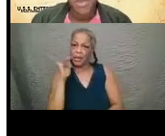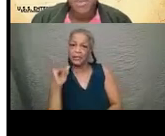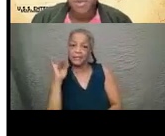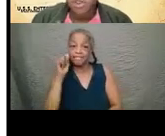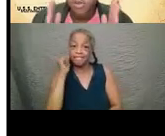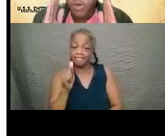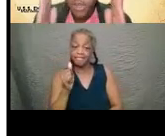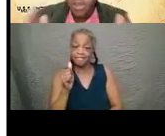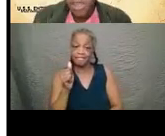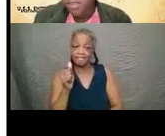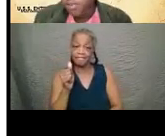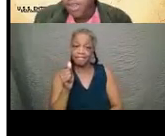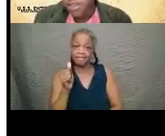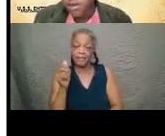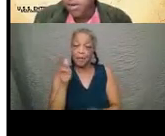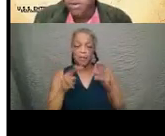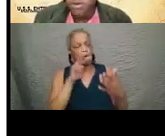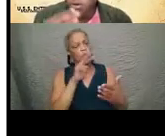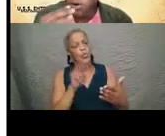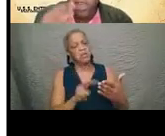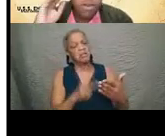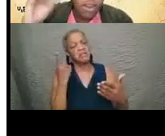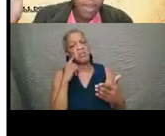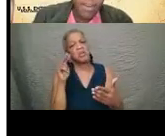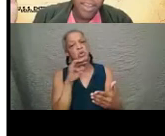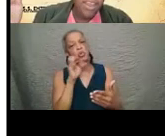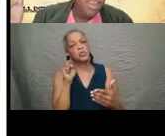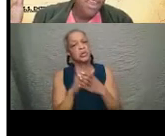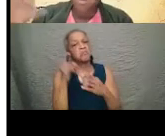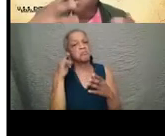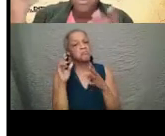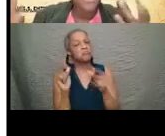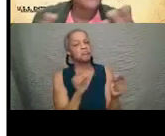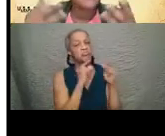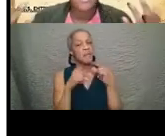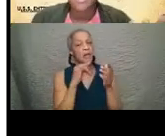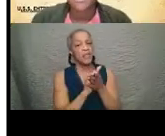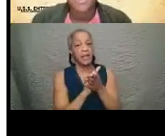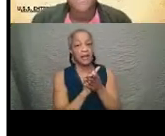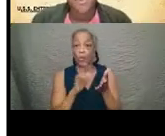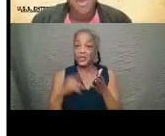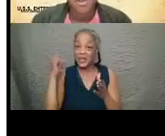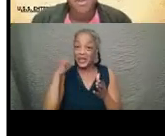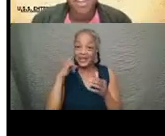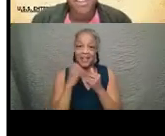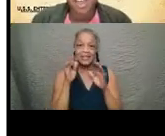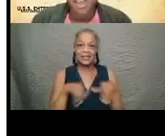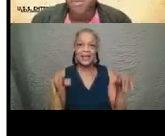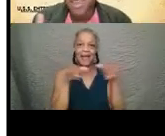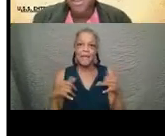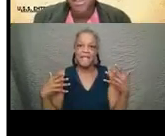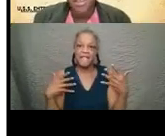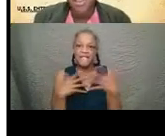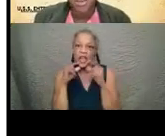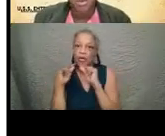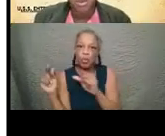When people are just reading about something in the news or hearing about it, what you're hearing is a lot of the same fear-mongering that I saw